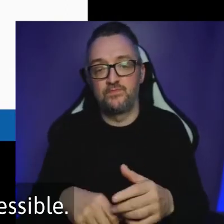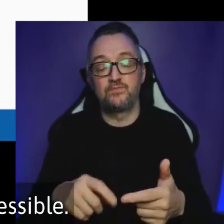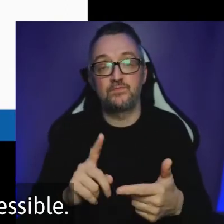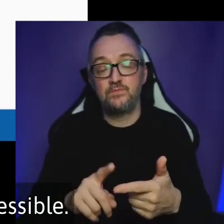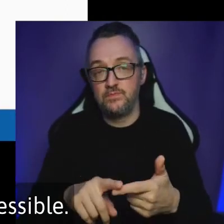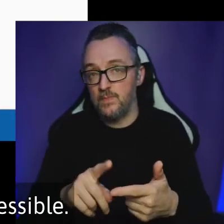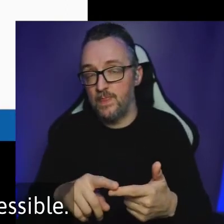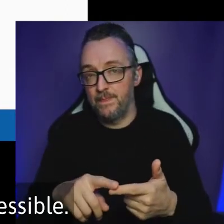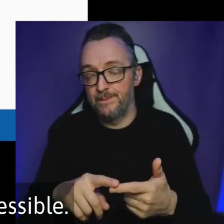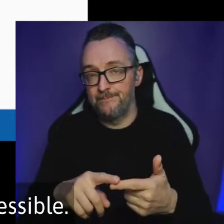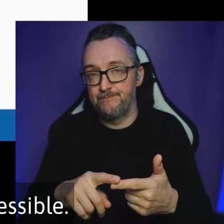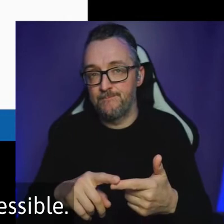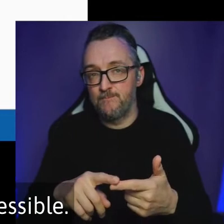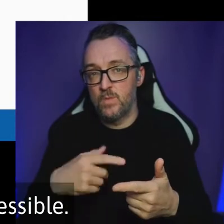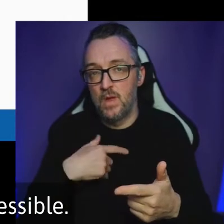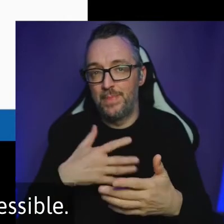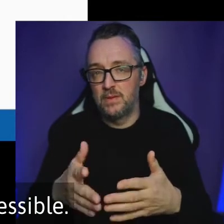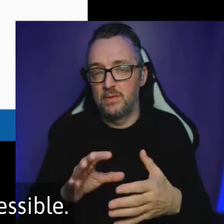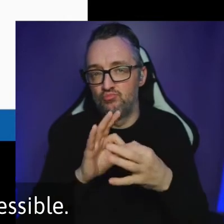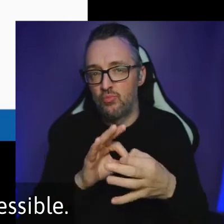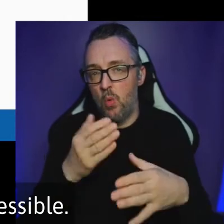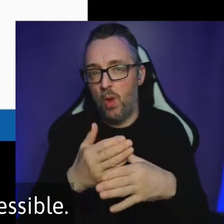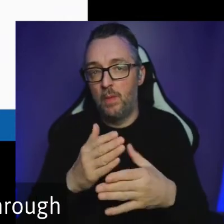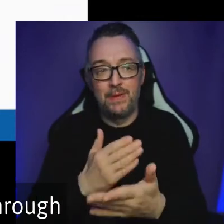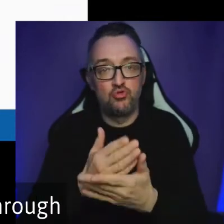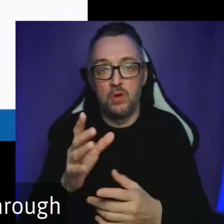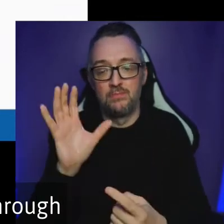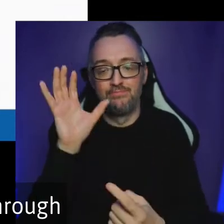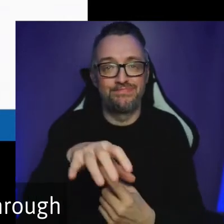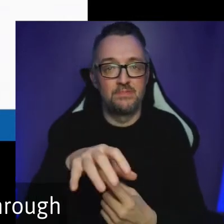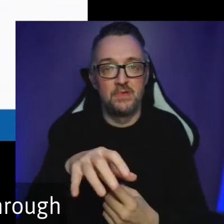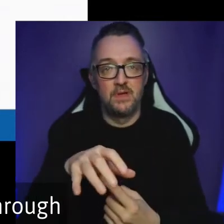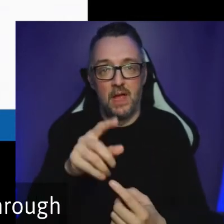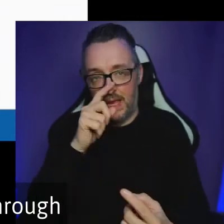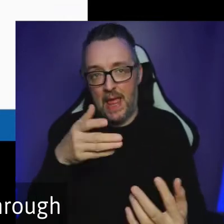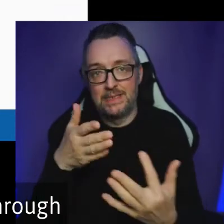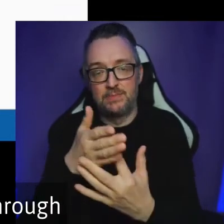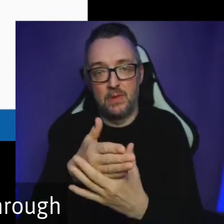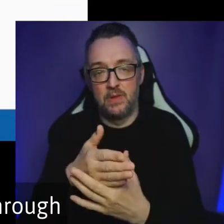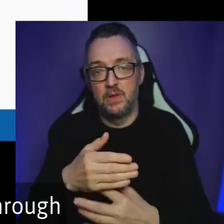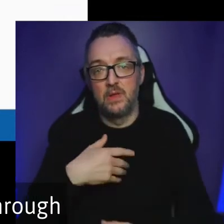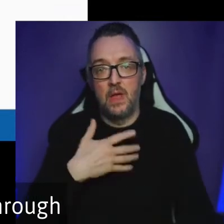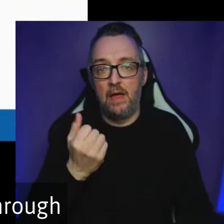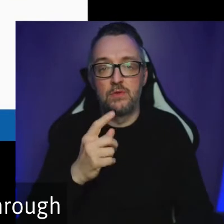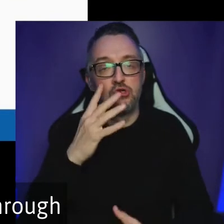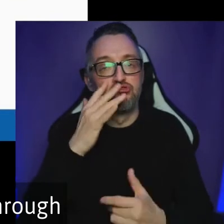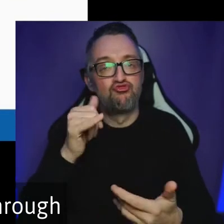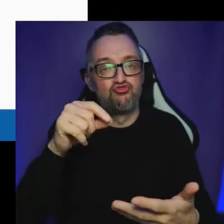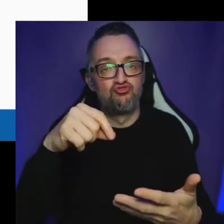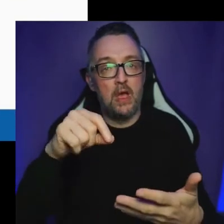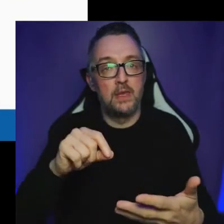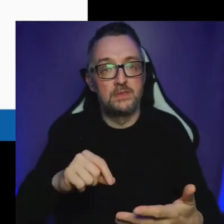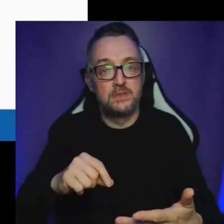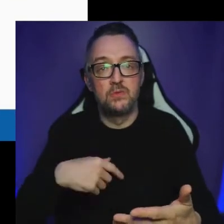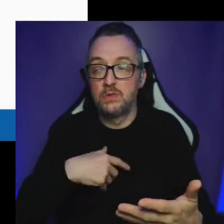of, we did some work ensuring the venue was accessible. We've got a couple of checklists which we'll go through